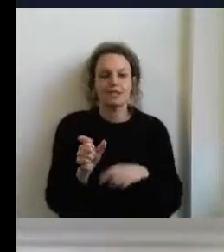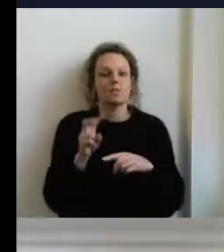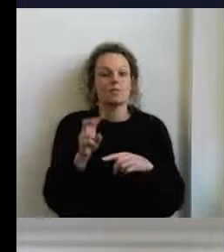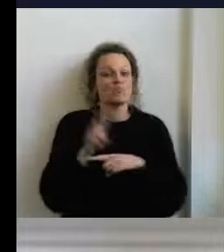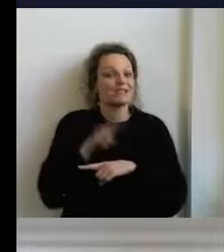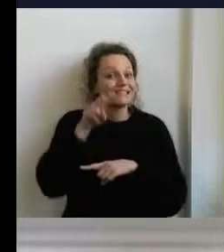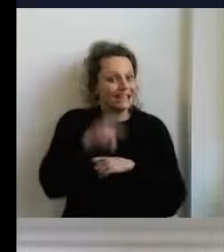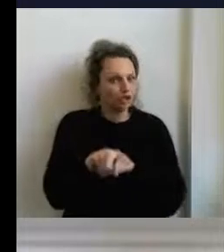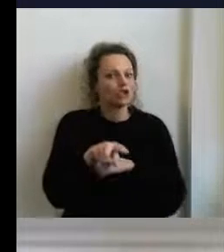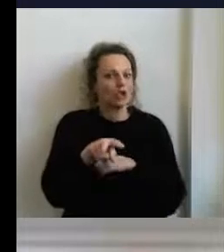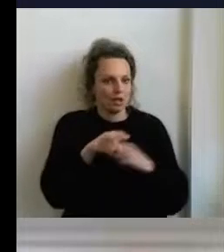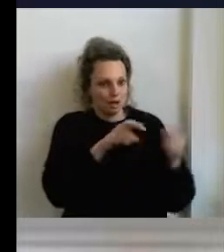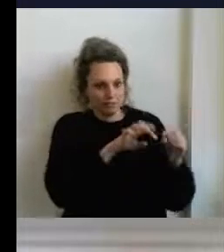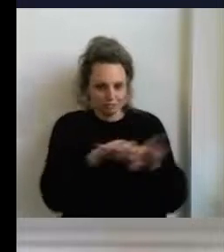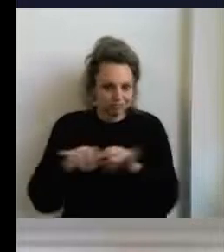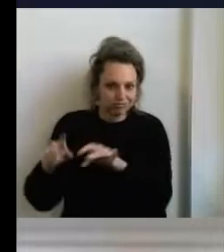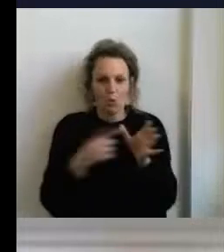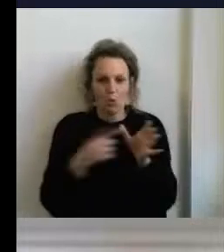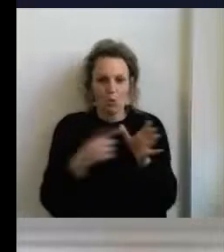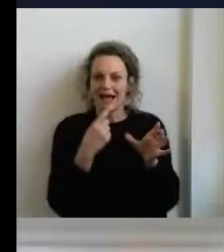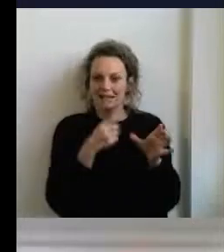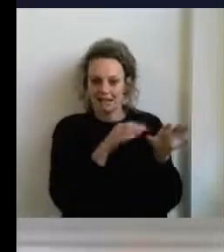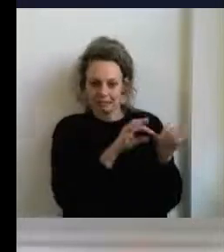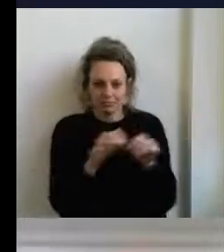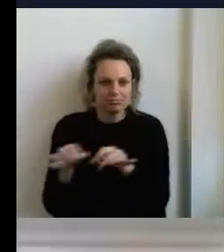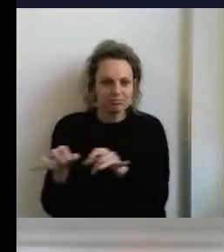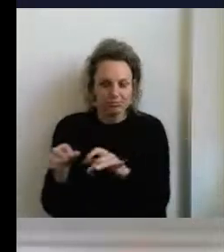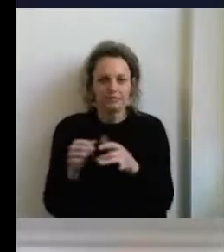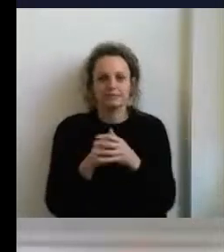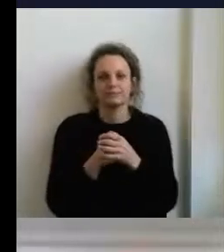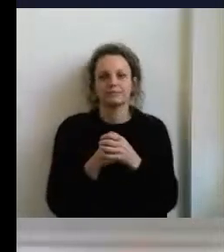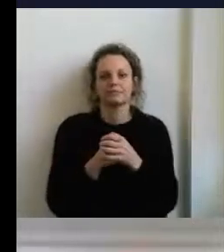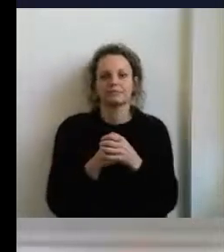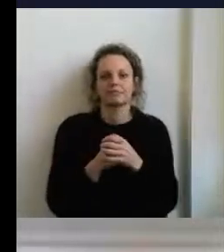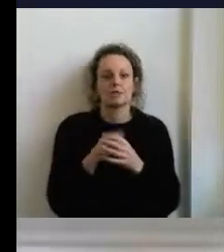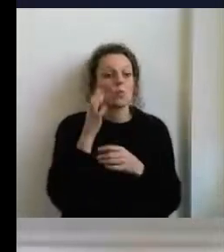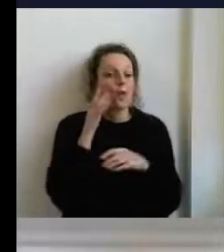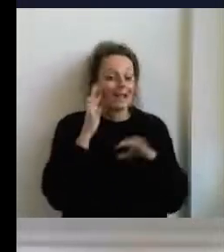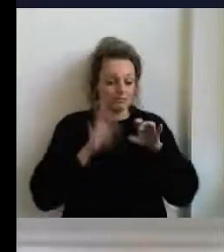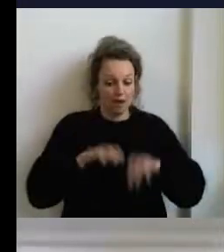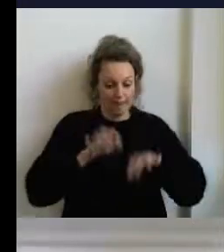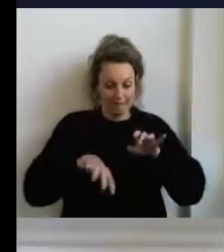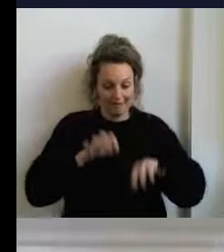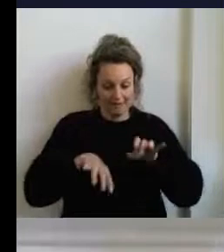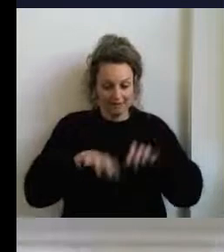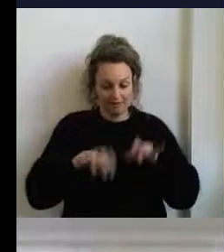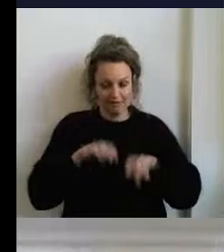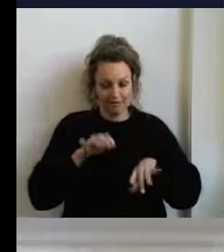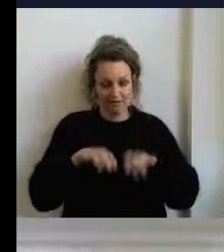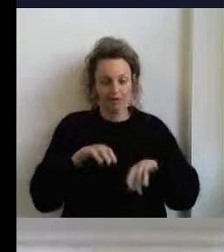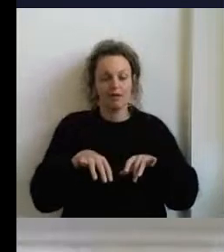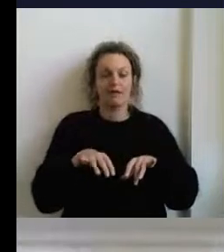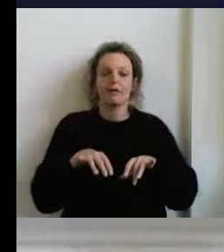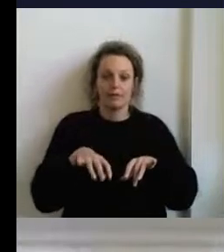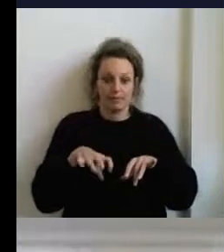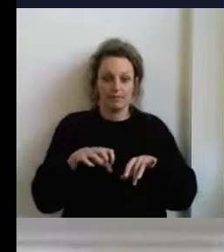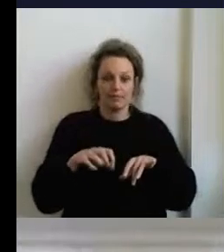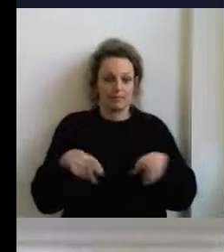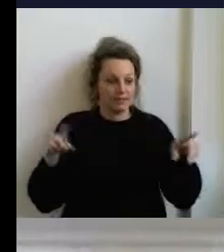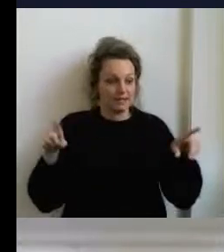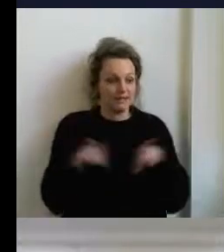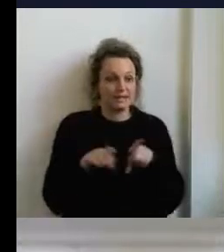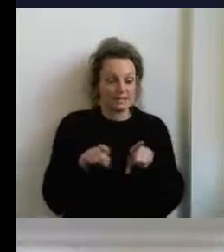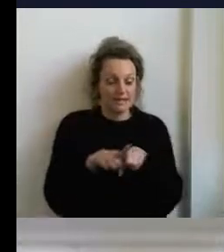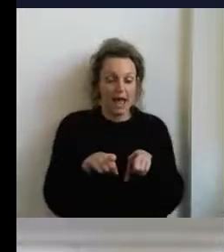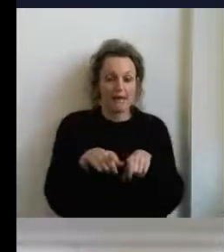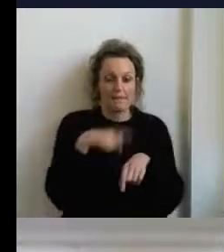this to and they're like, oh wow, like how did I not know about this? So within the typing settings of Windows, you can have the same word prediction that we know and love